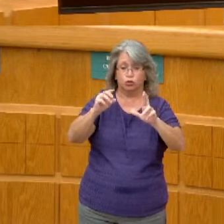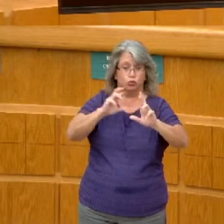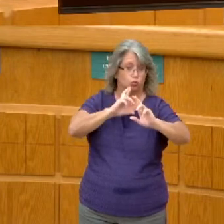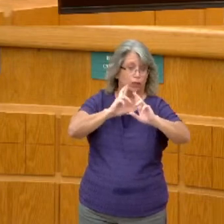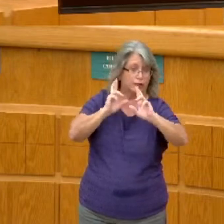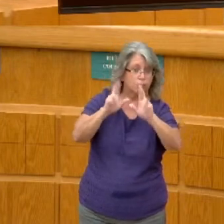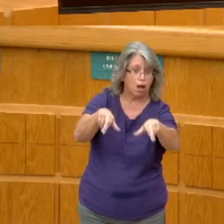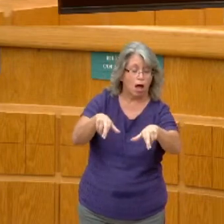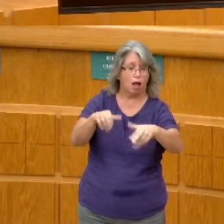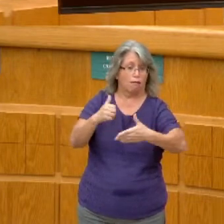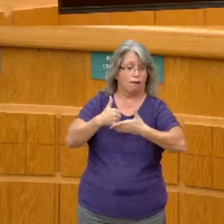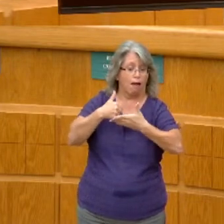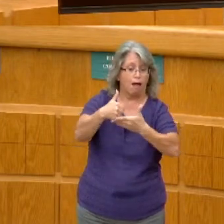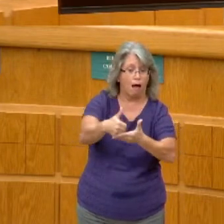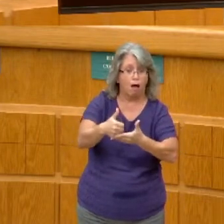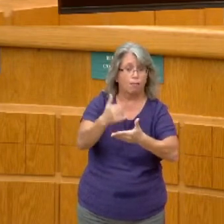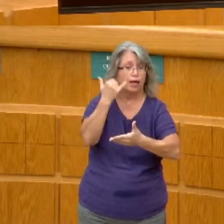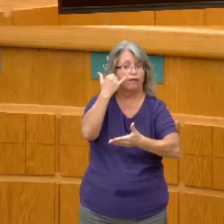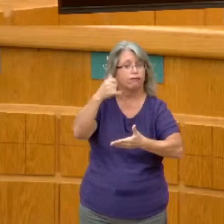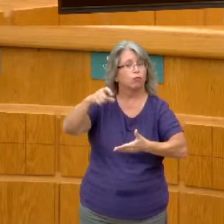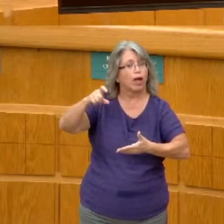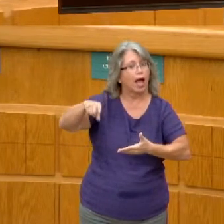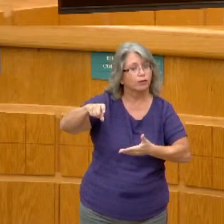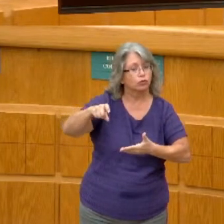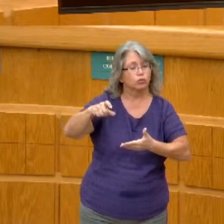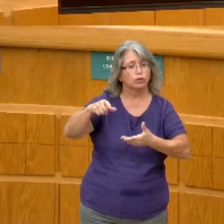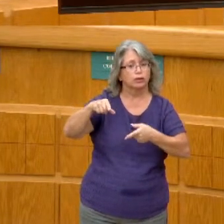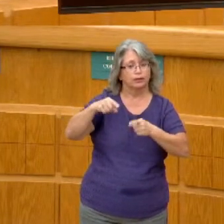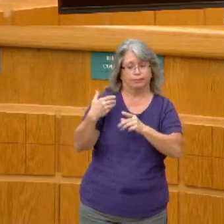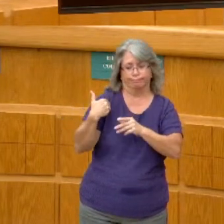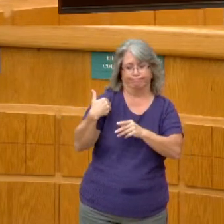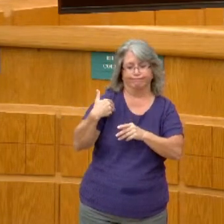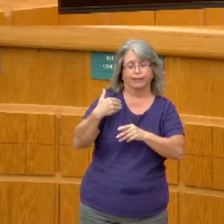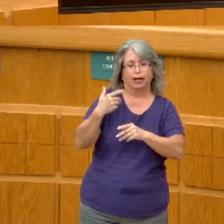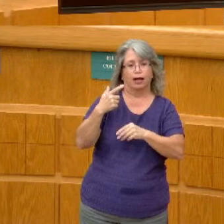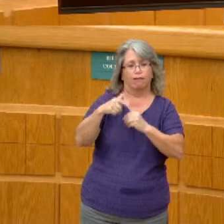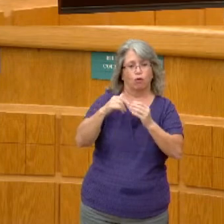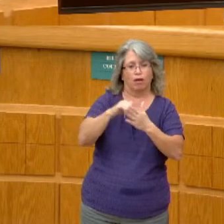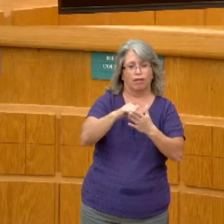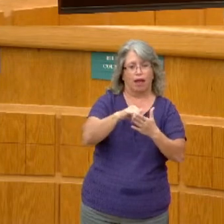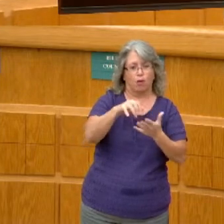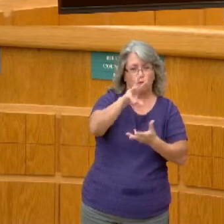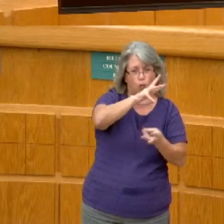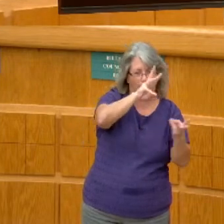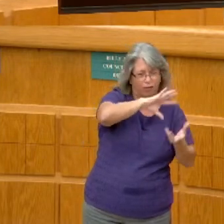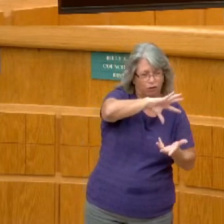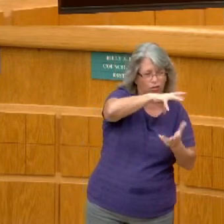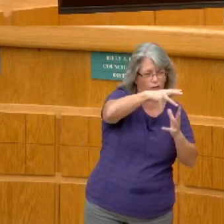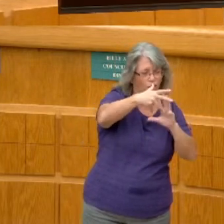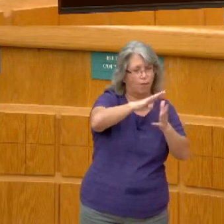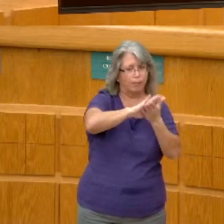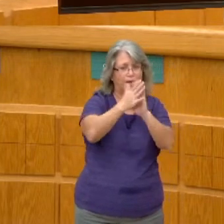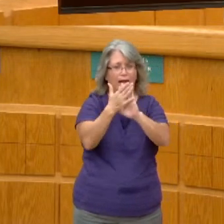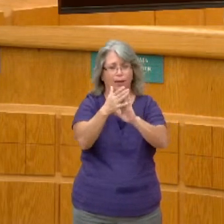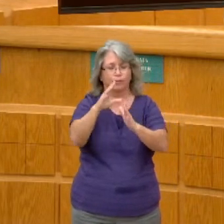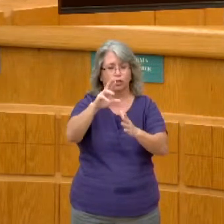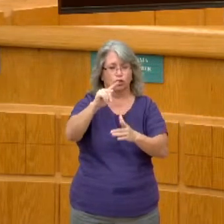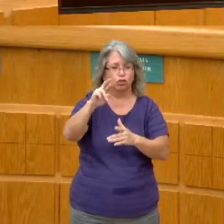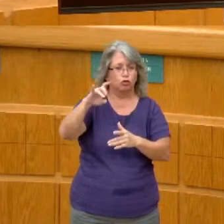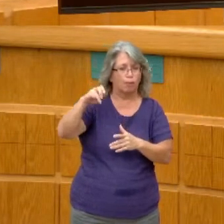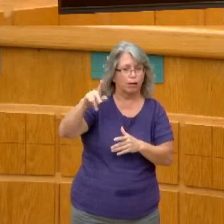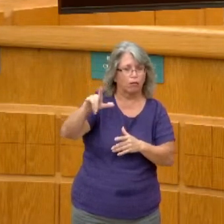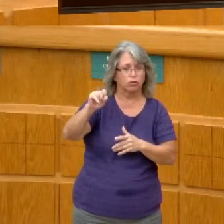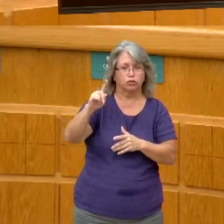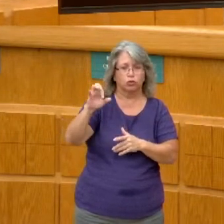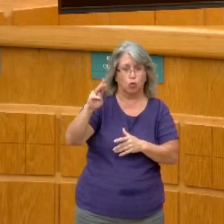we needed to regarding a tropical depression that turned into a tropical storm and then became a hurricane, as known as